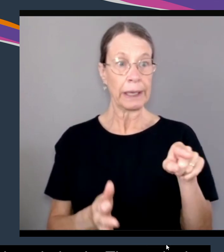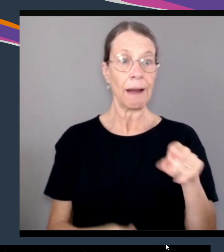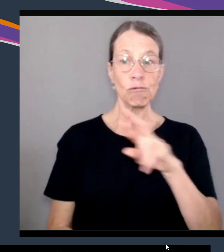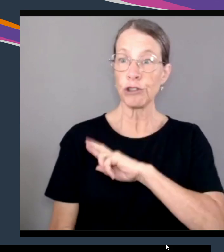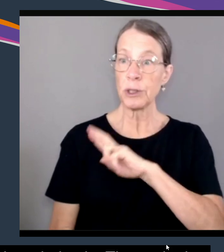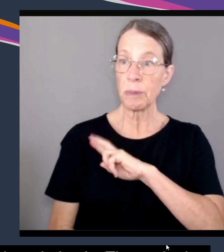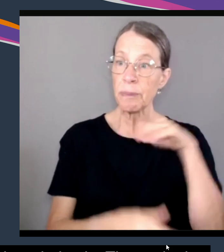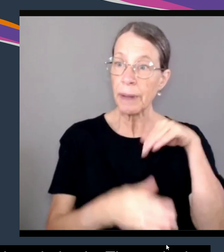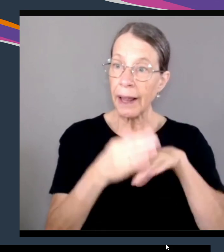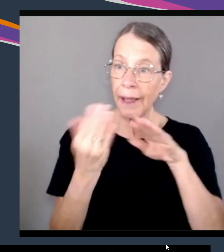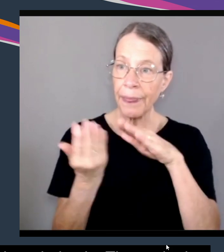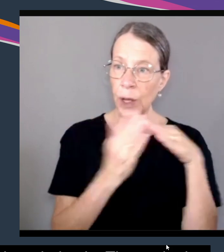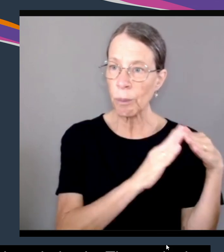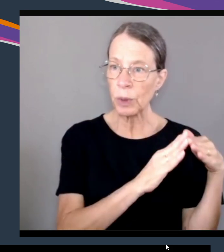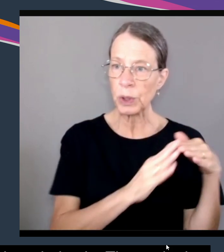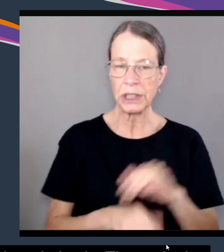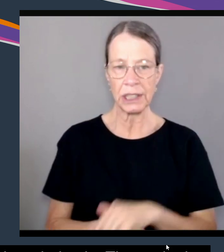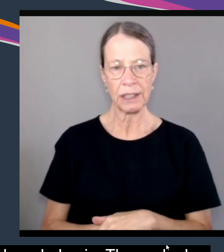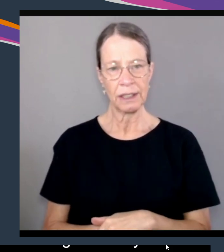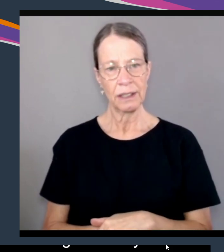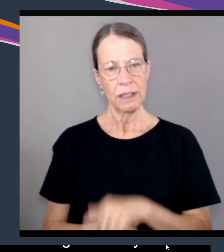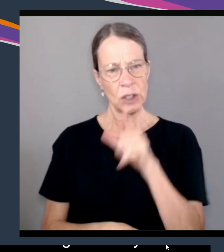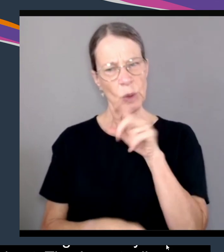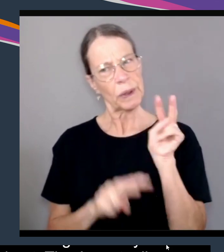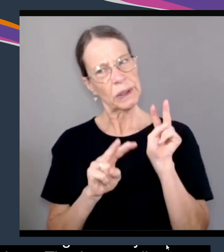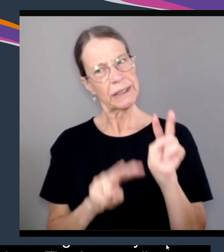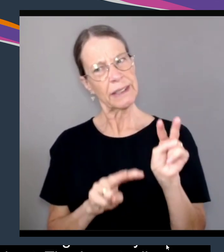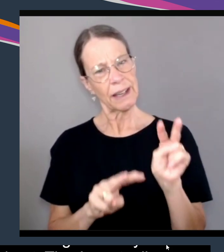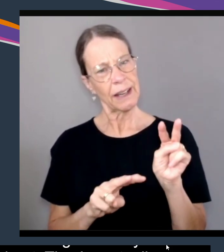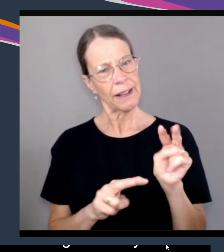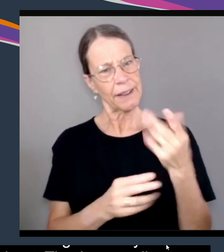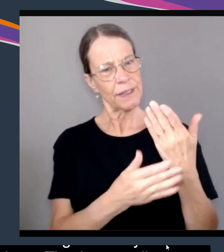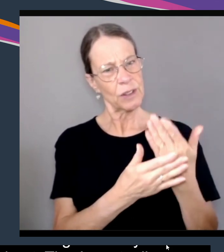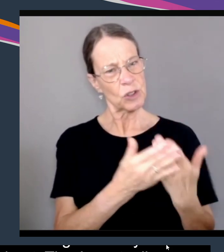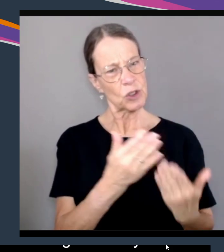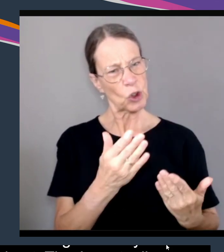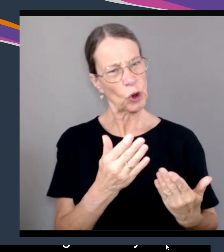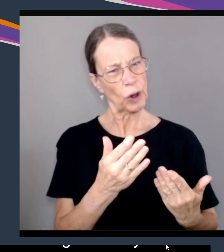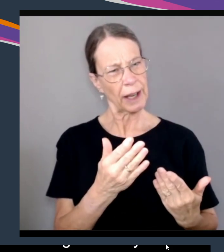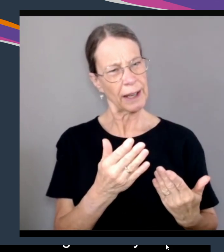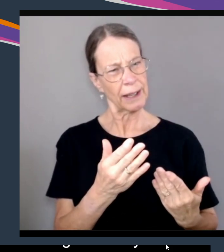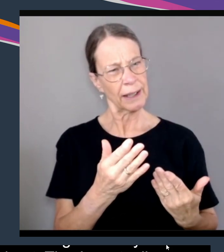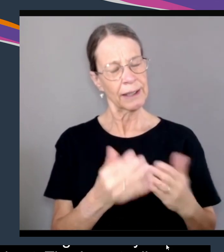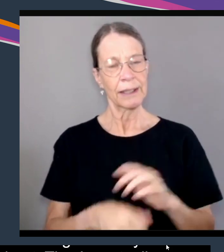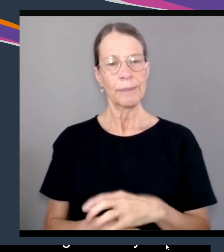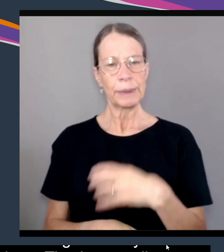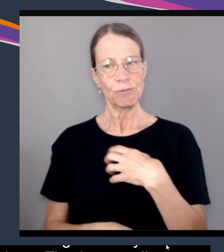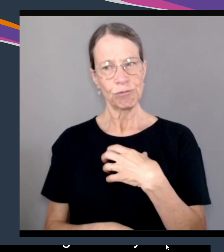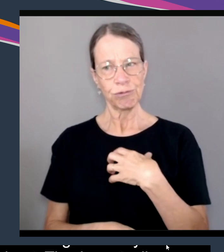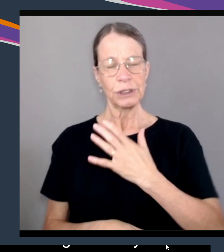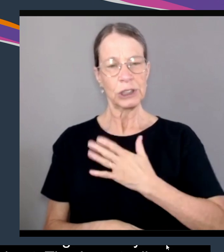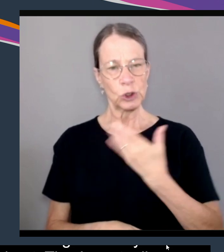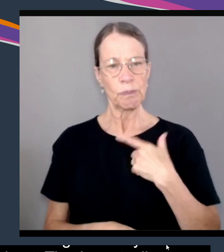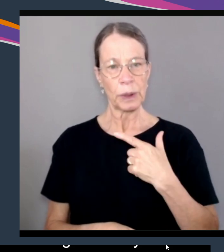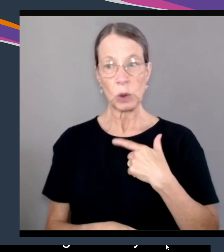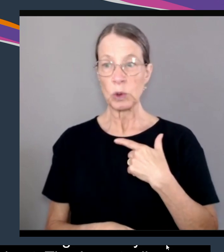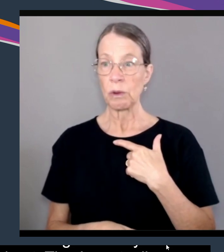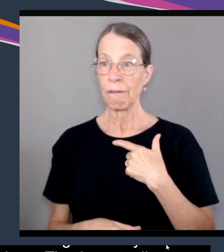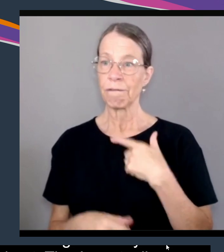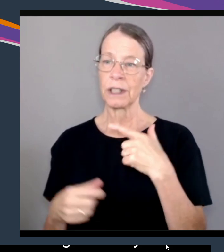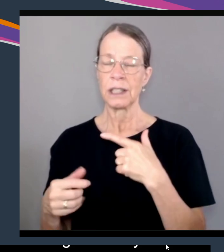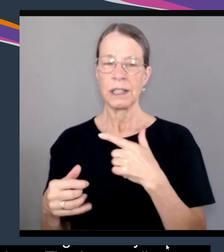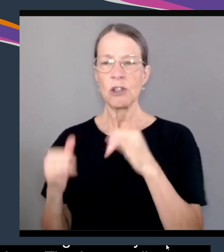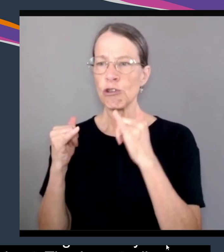this twin story to the social inequalities we have. We tell this because we still see this culture of